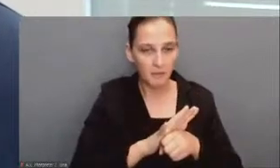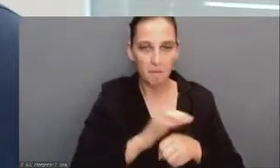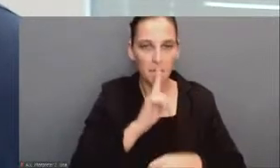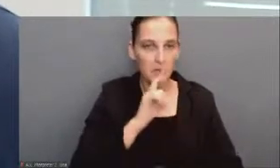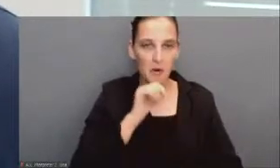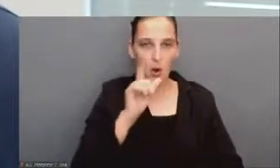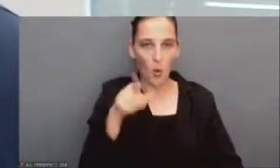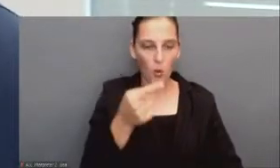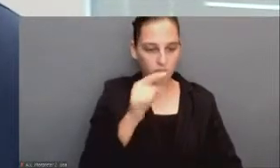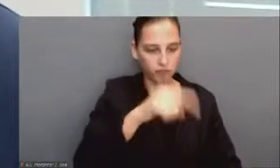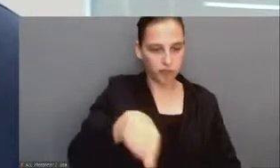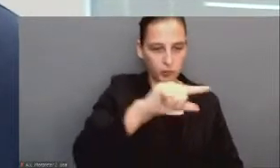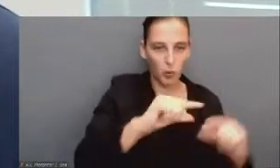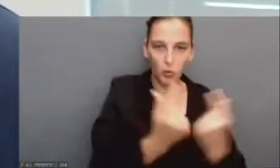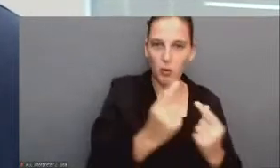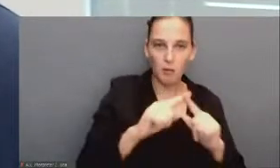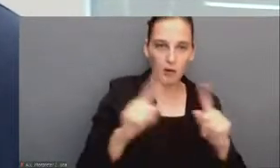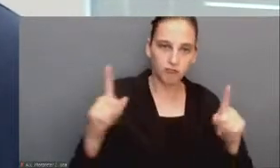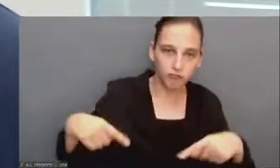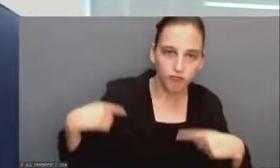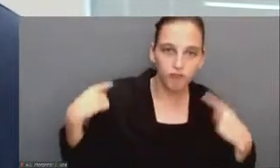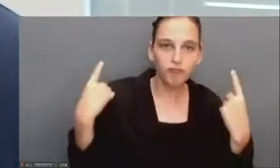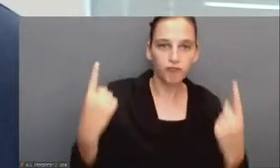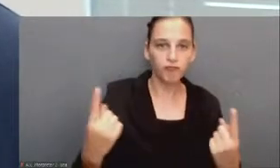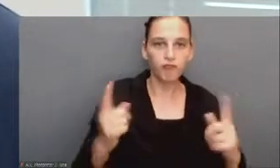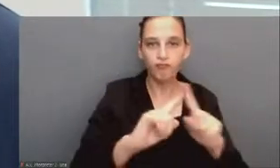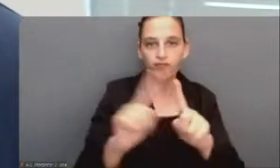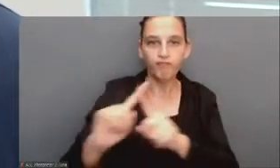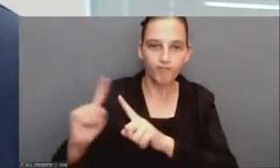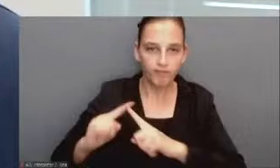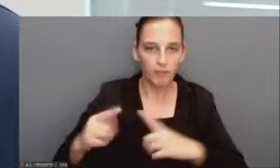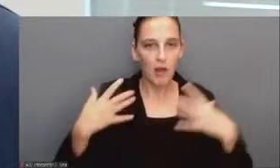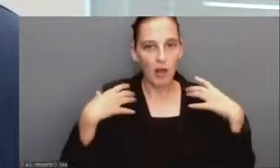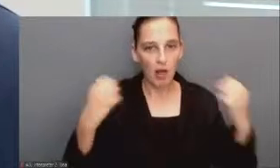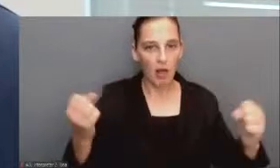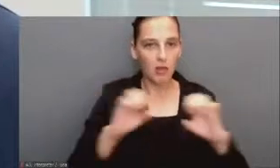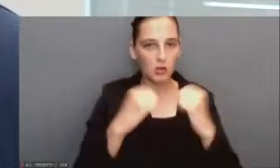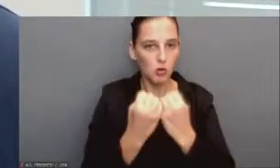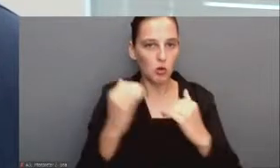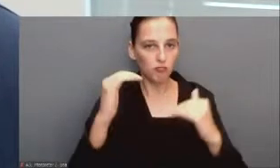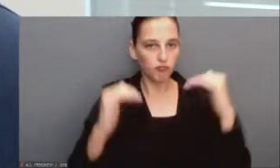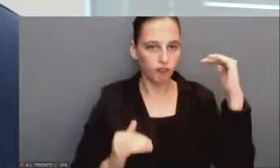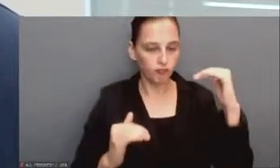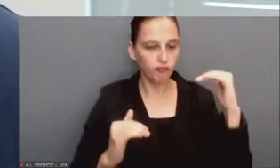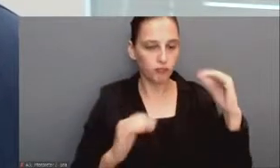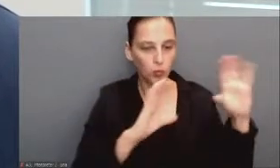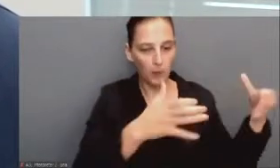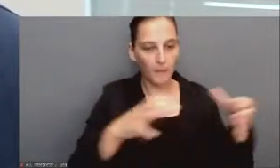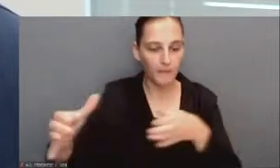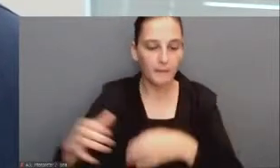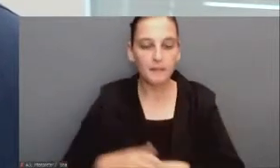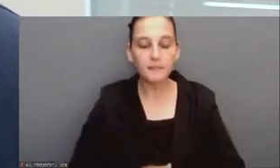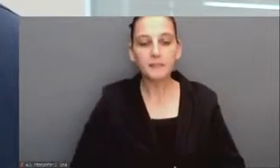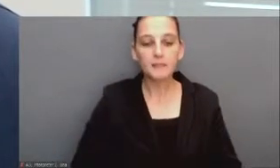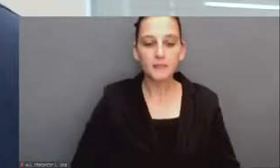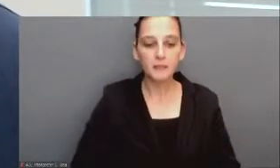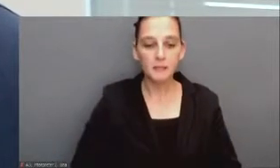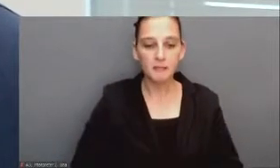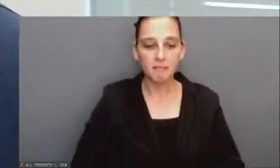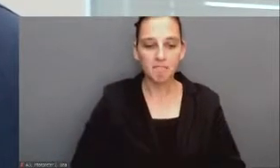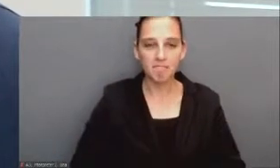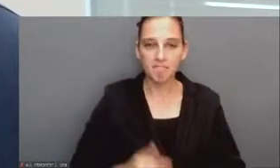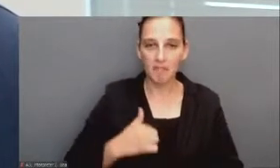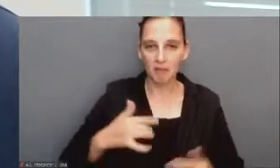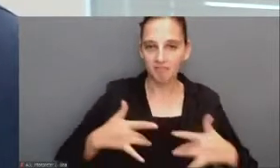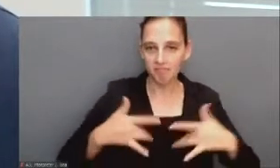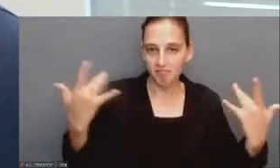but longstanding around eliminating health and social disparities. We are delighted to be working with you